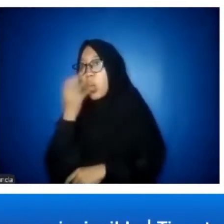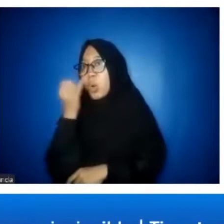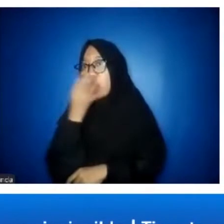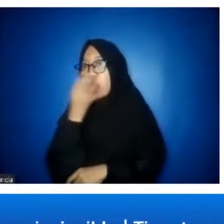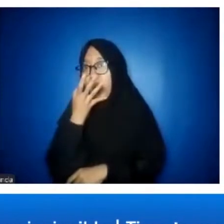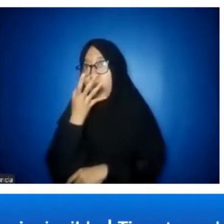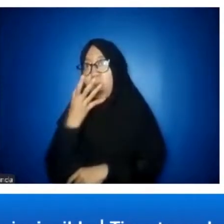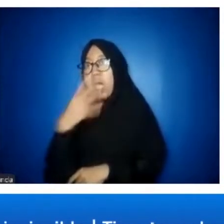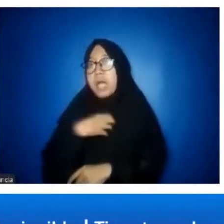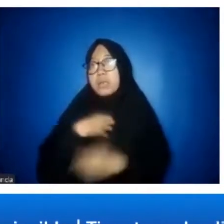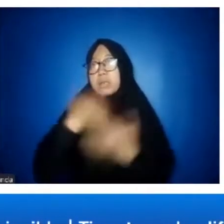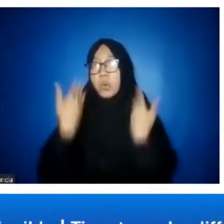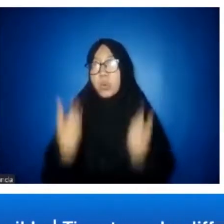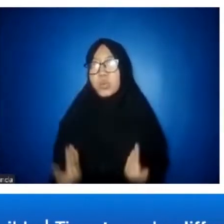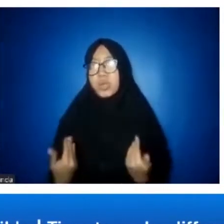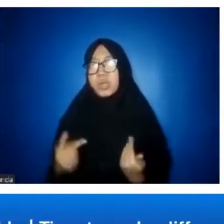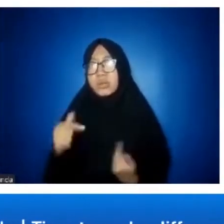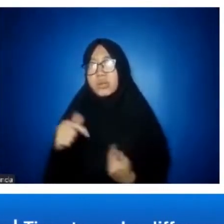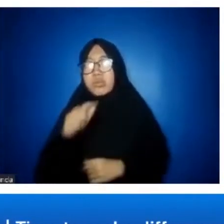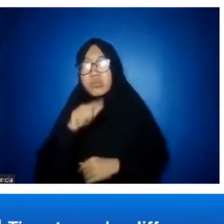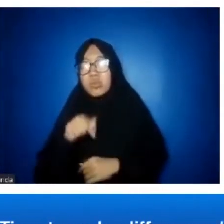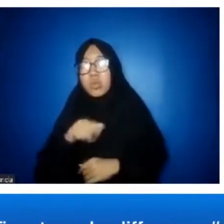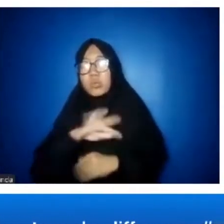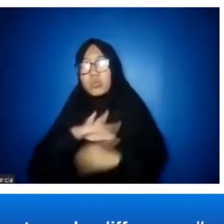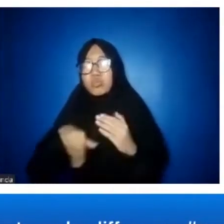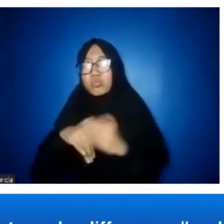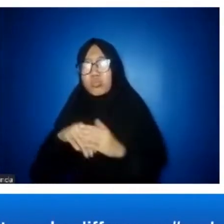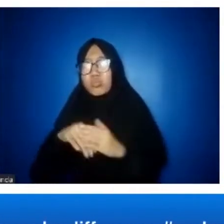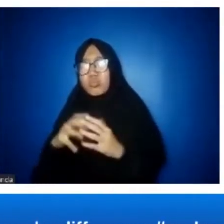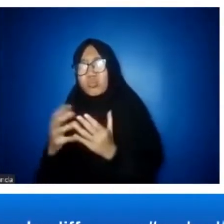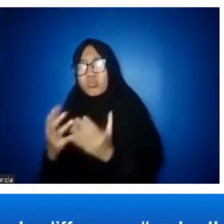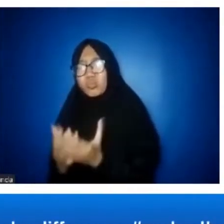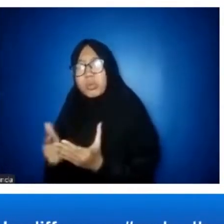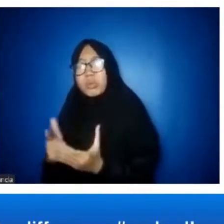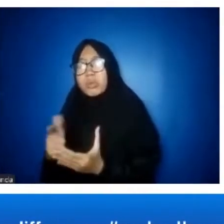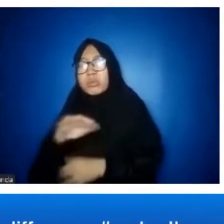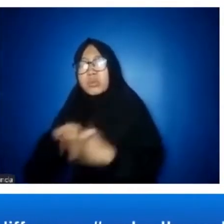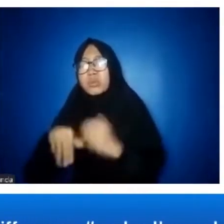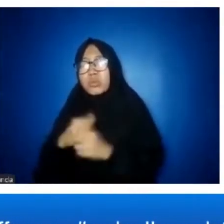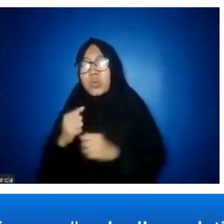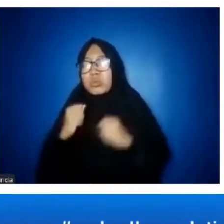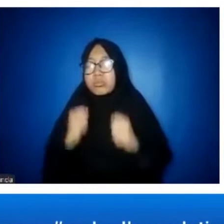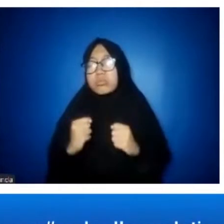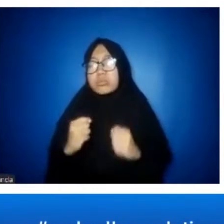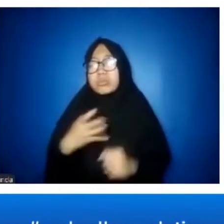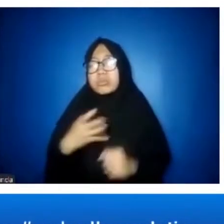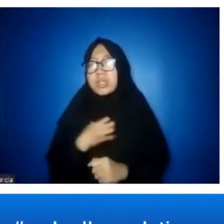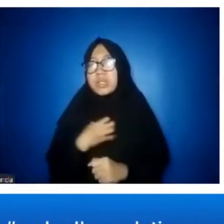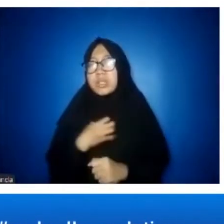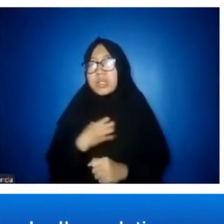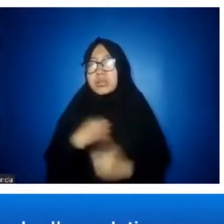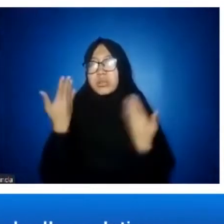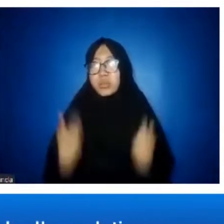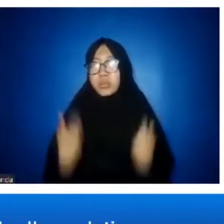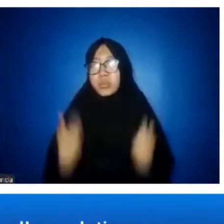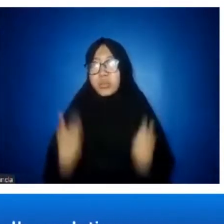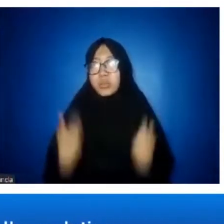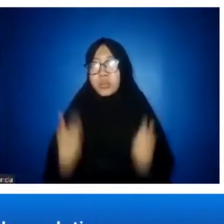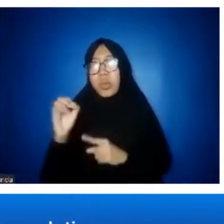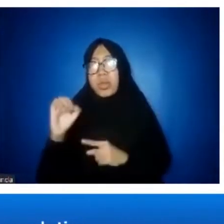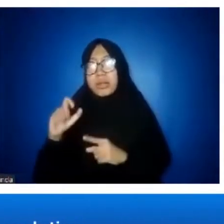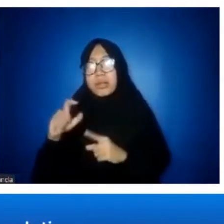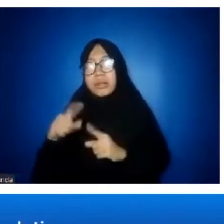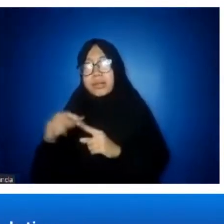Humanity knows no boundaries or walls. The struggle for humanity and equality is a common